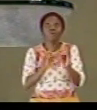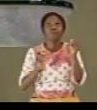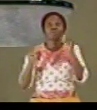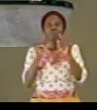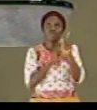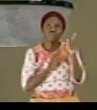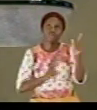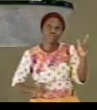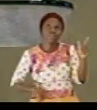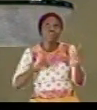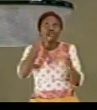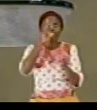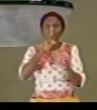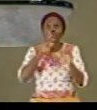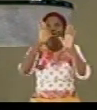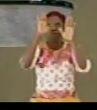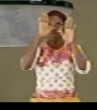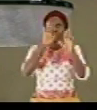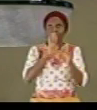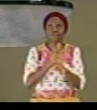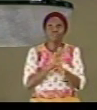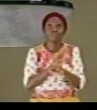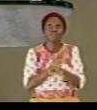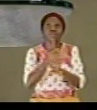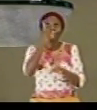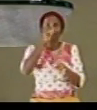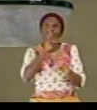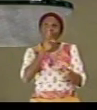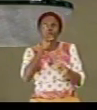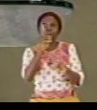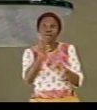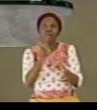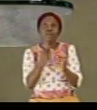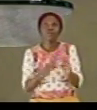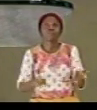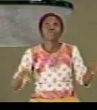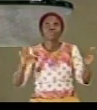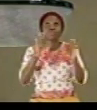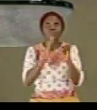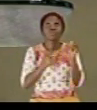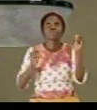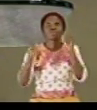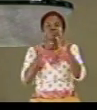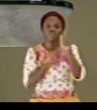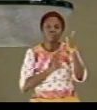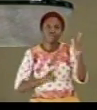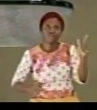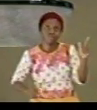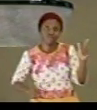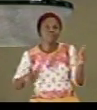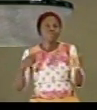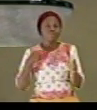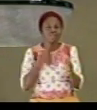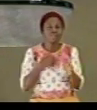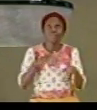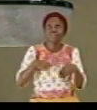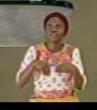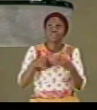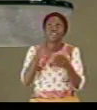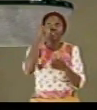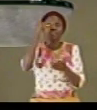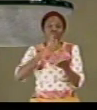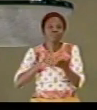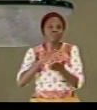are wonderful. You are worthy, oh Lord. Oh yes, we give you glory,